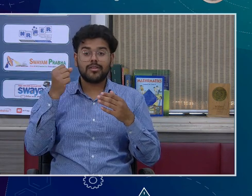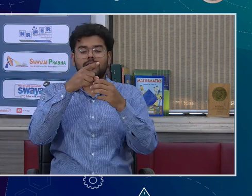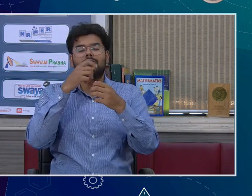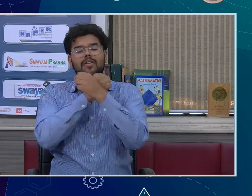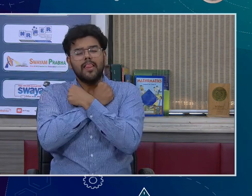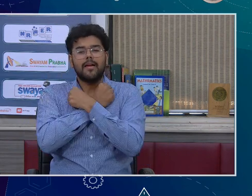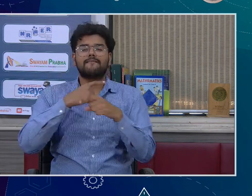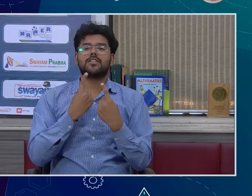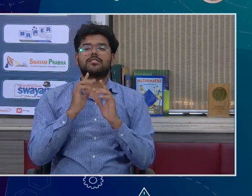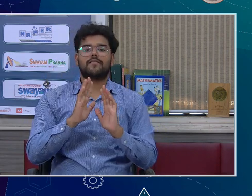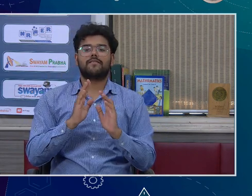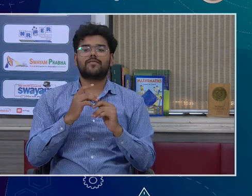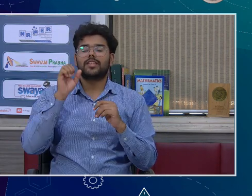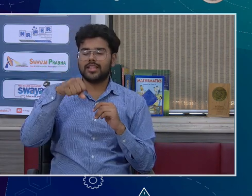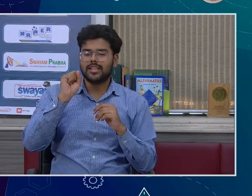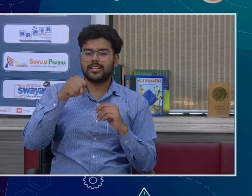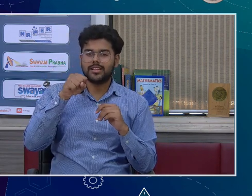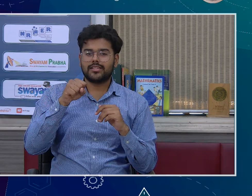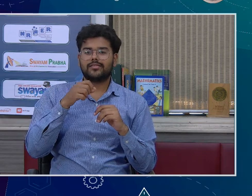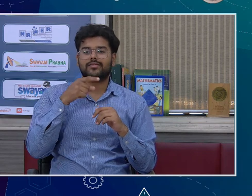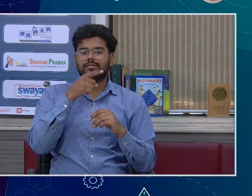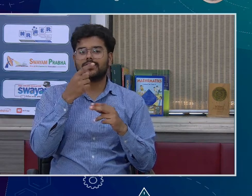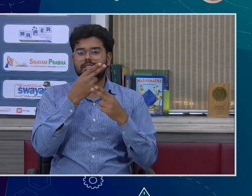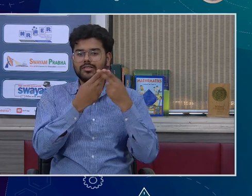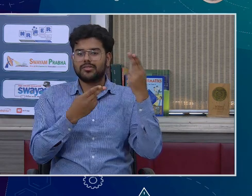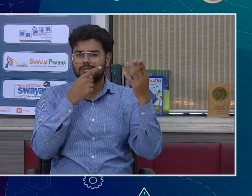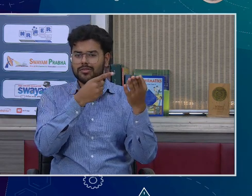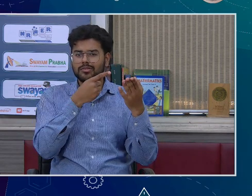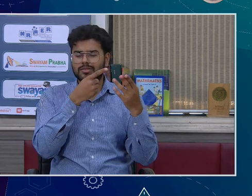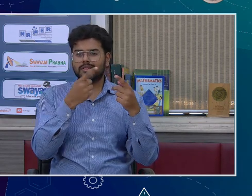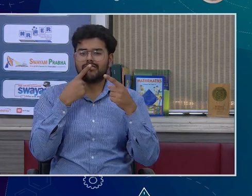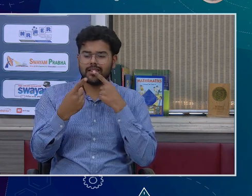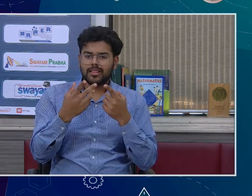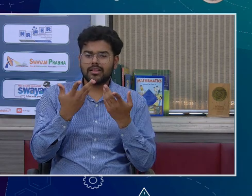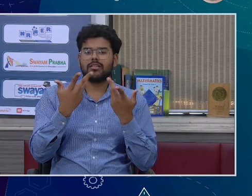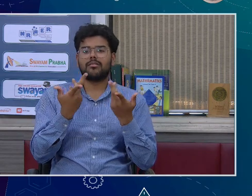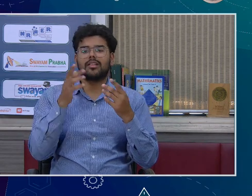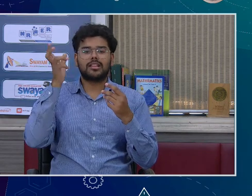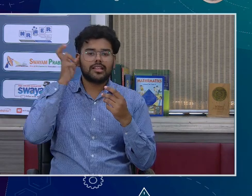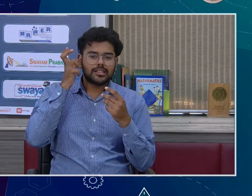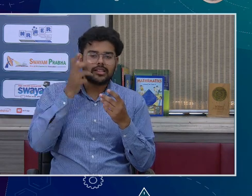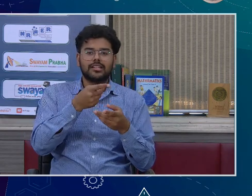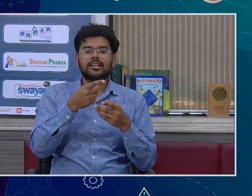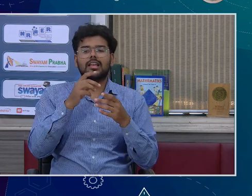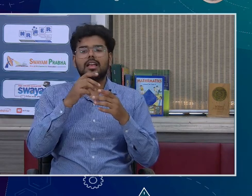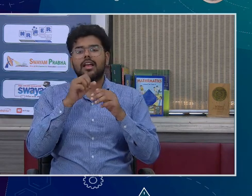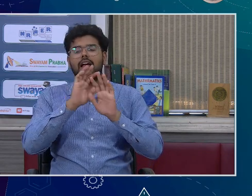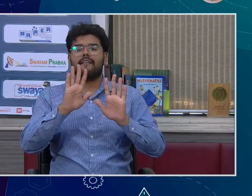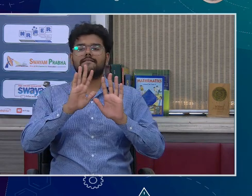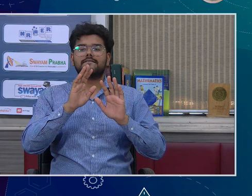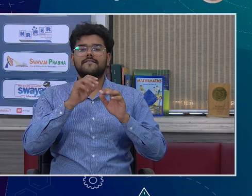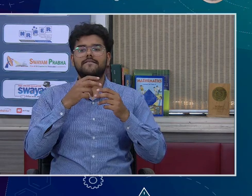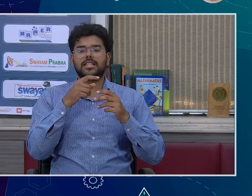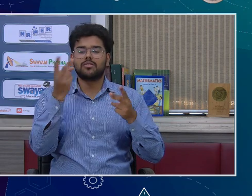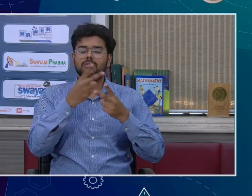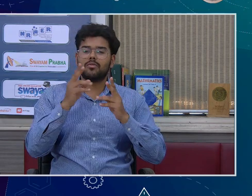have. Of course, because a story, I think storytelling and story listening is an art both